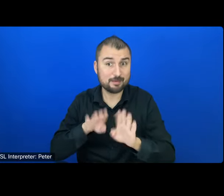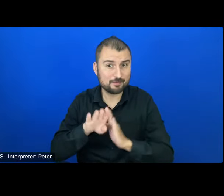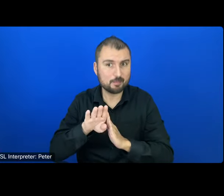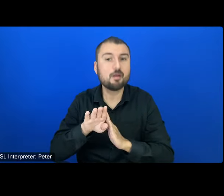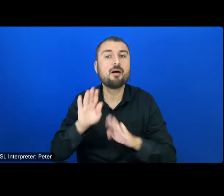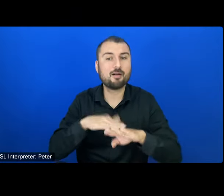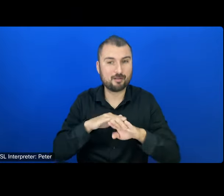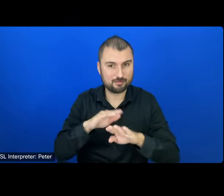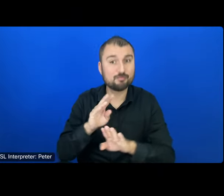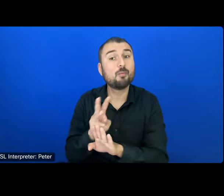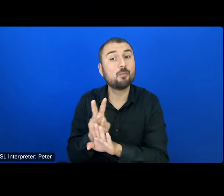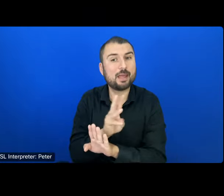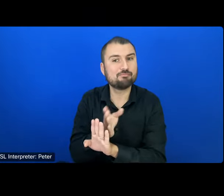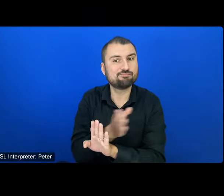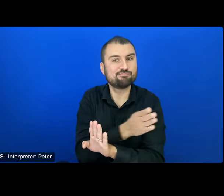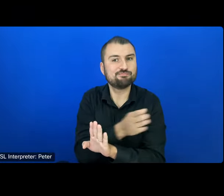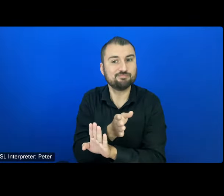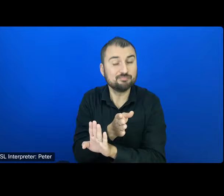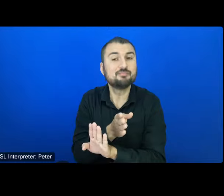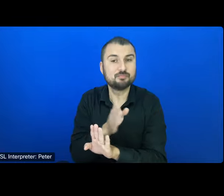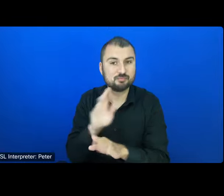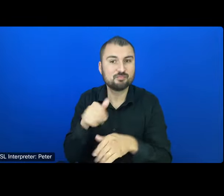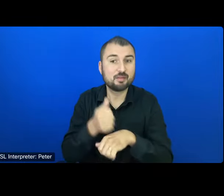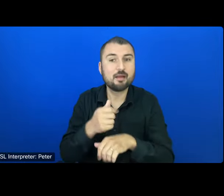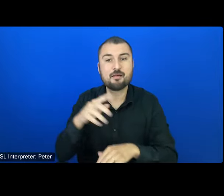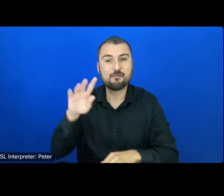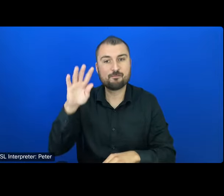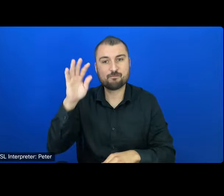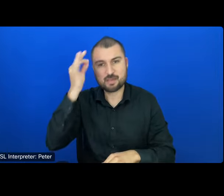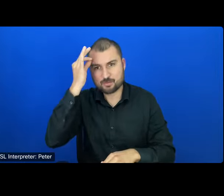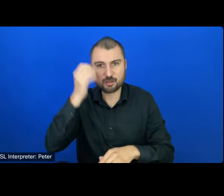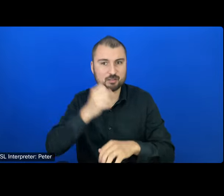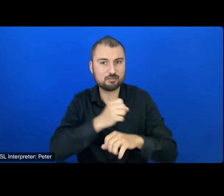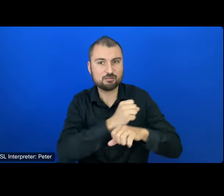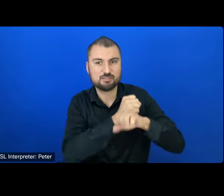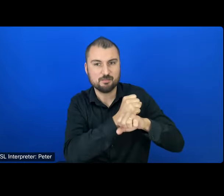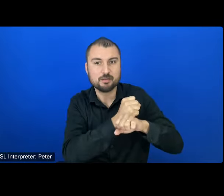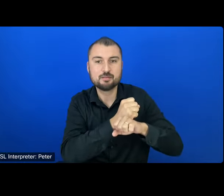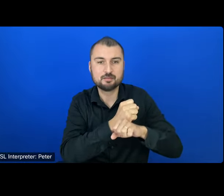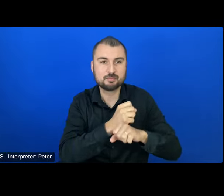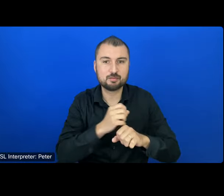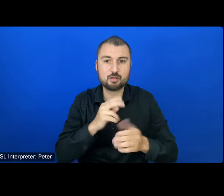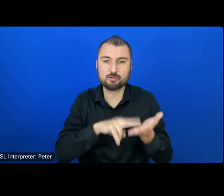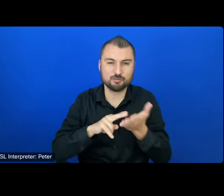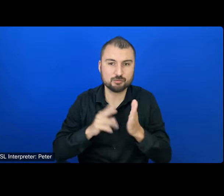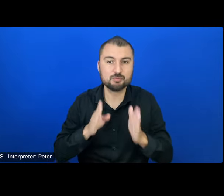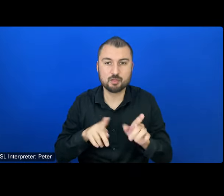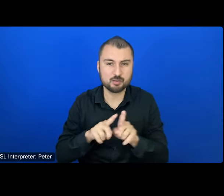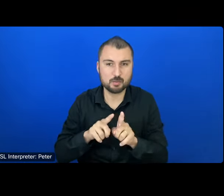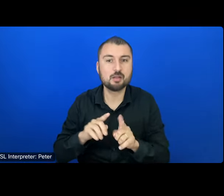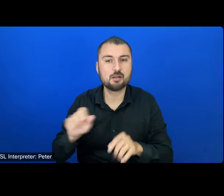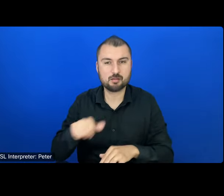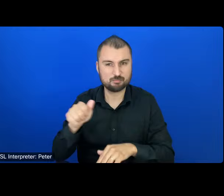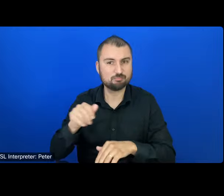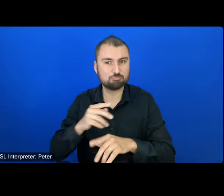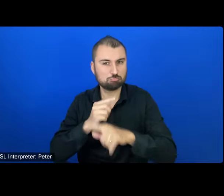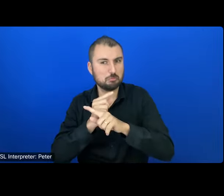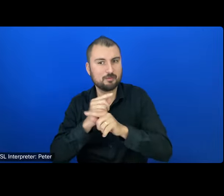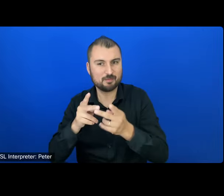to include federal defense contractors and more National Guard facilities. We think all of that, in conjunction